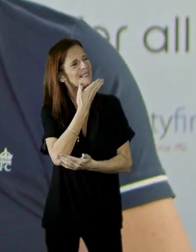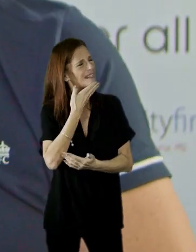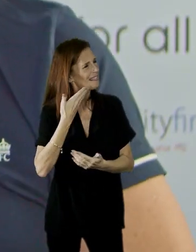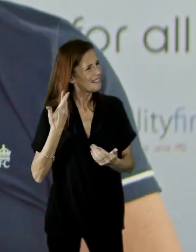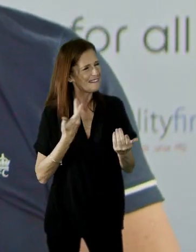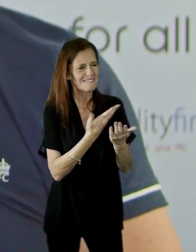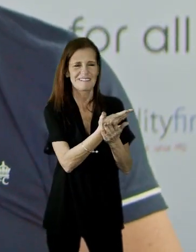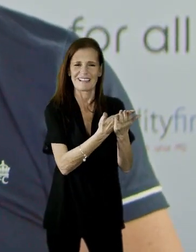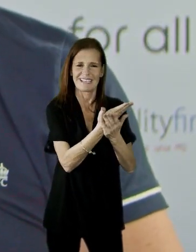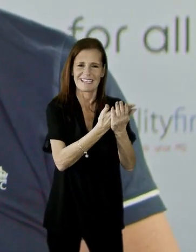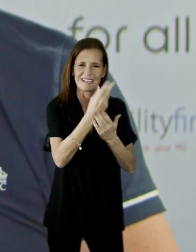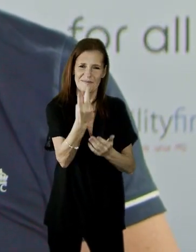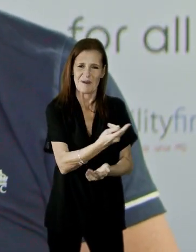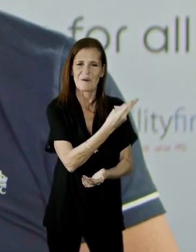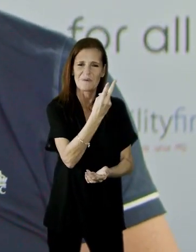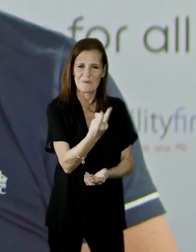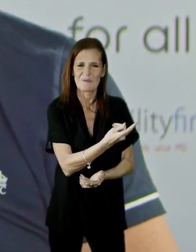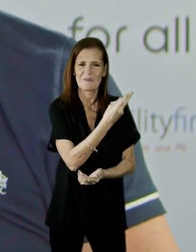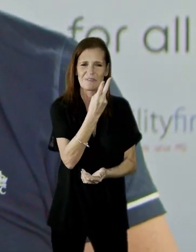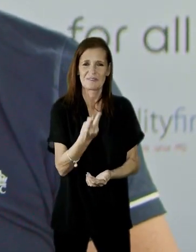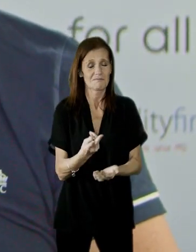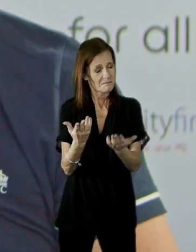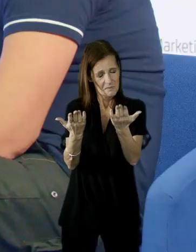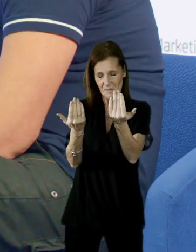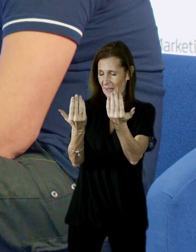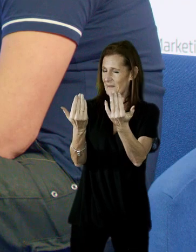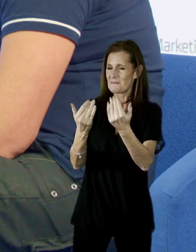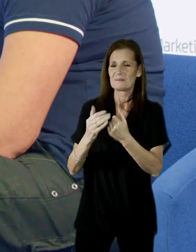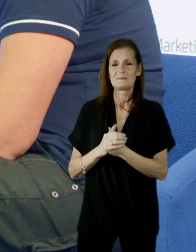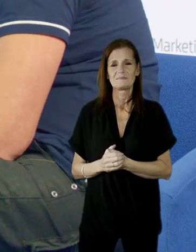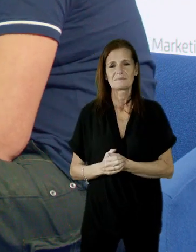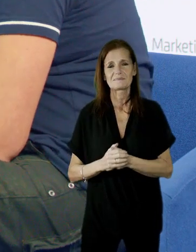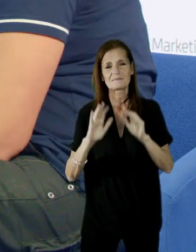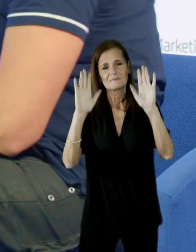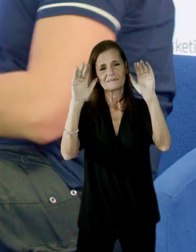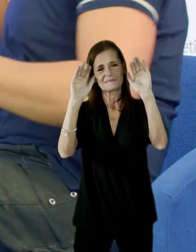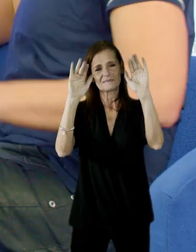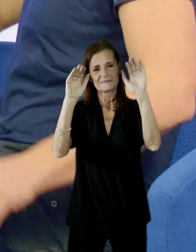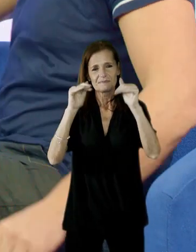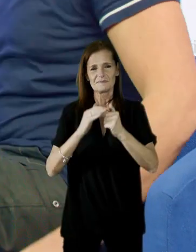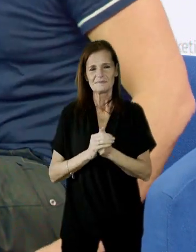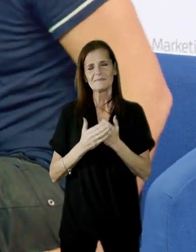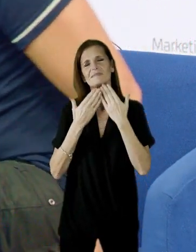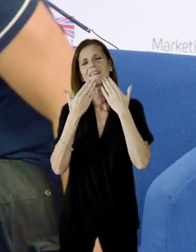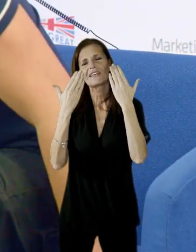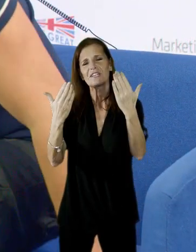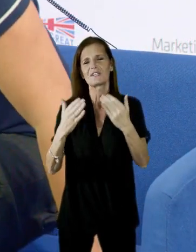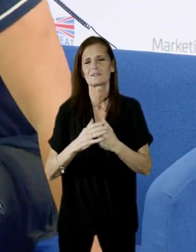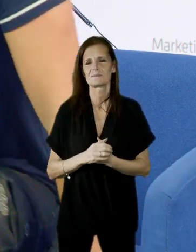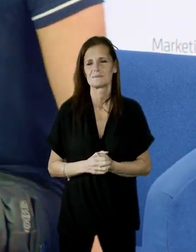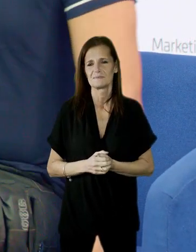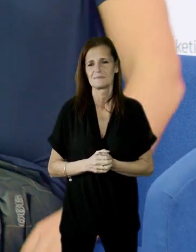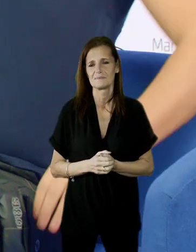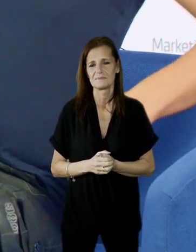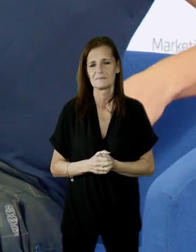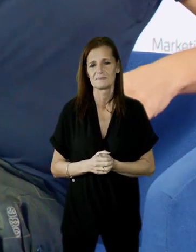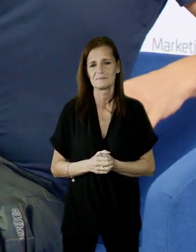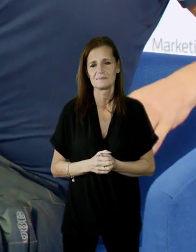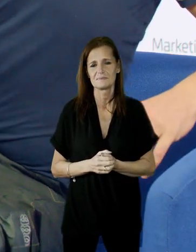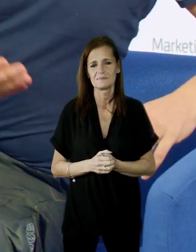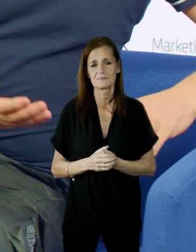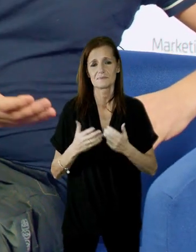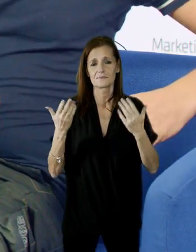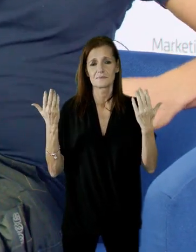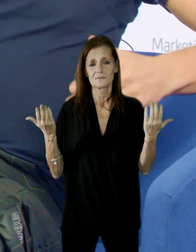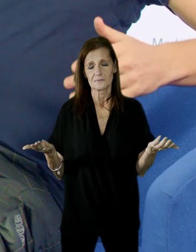pleasure to chat to both of you today. Very welcome. Goodbye there. Thank you.